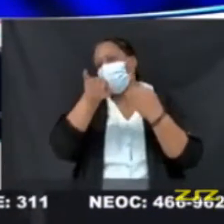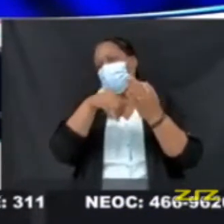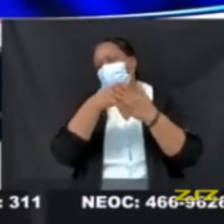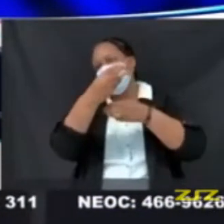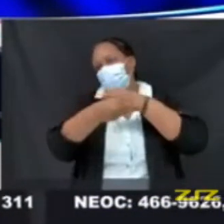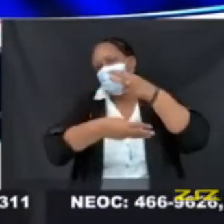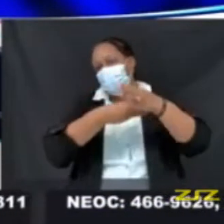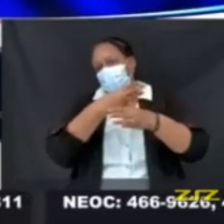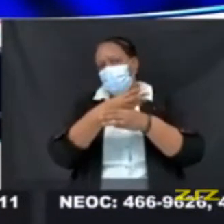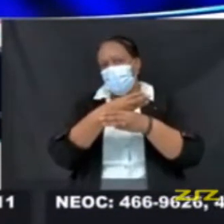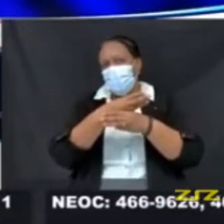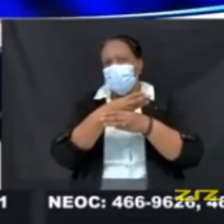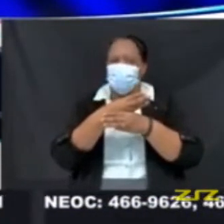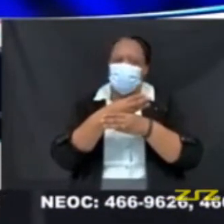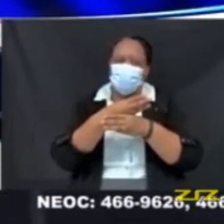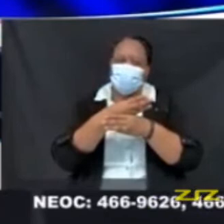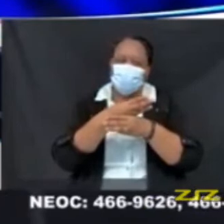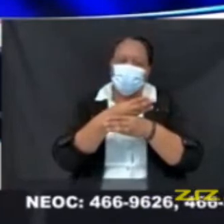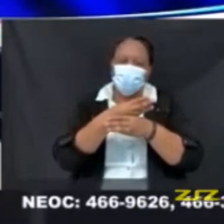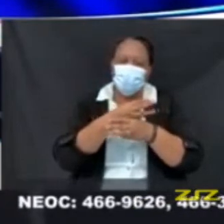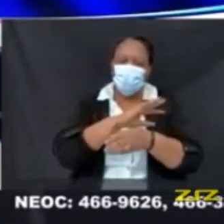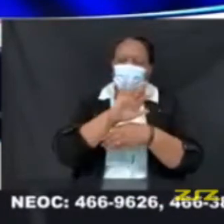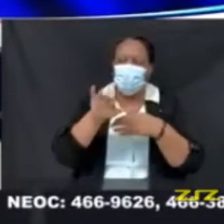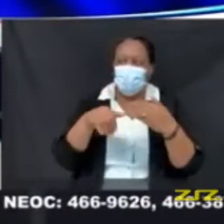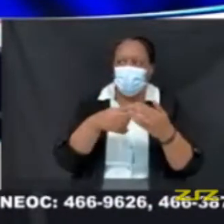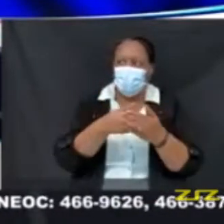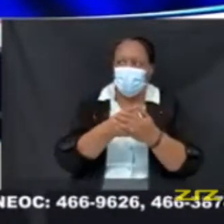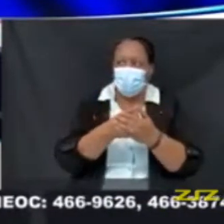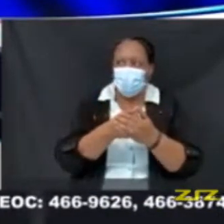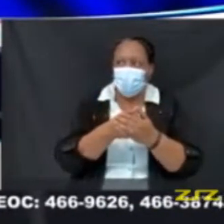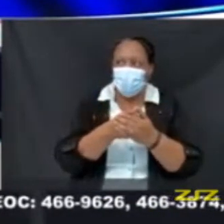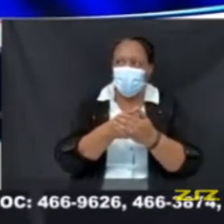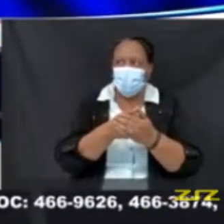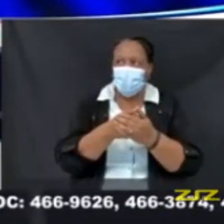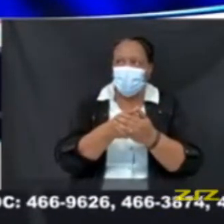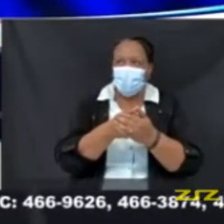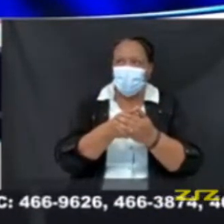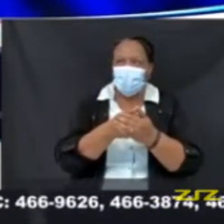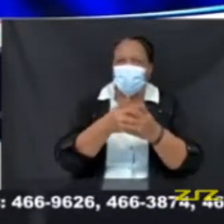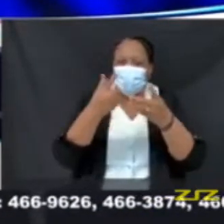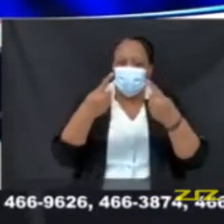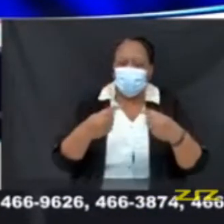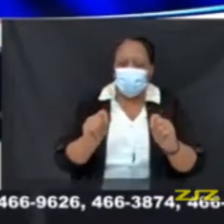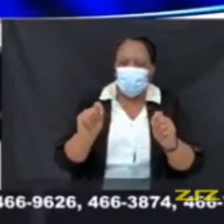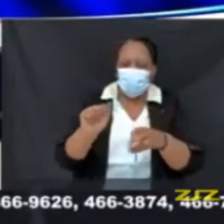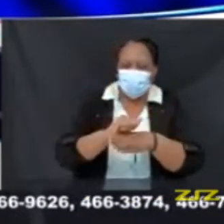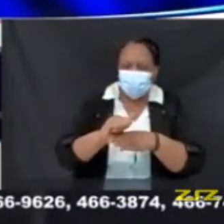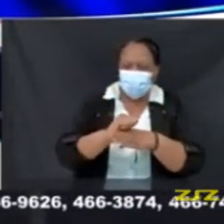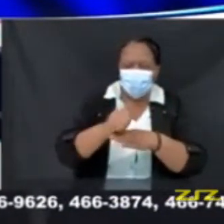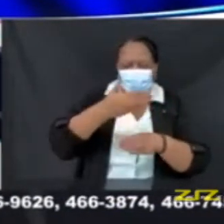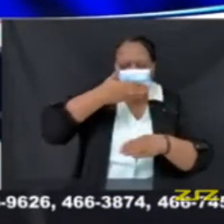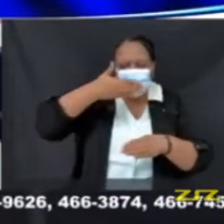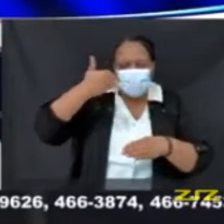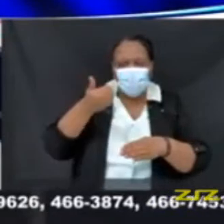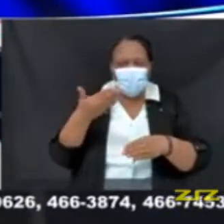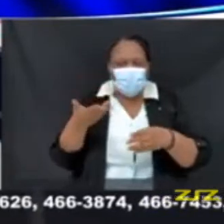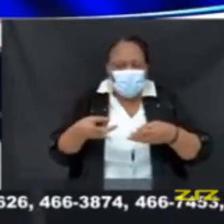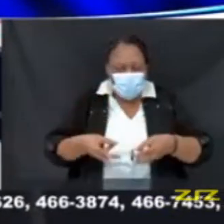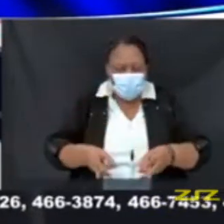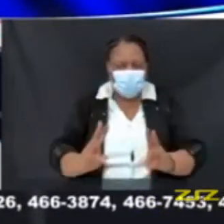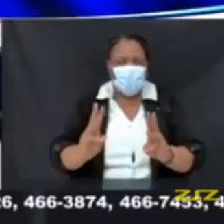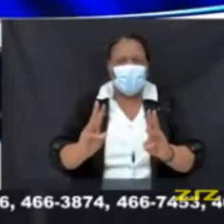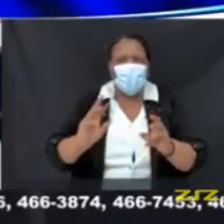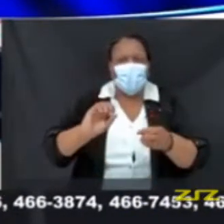Such a combination of effort is manifested in advocacy and adoption of best practices that positively impact the lives